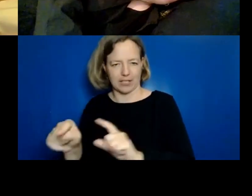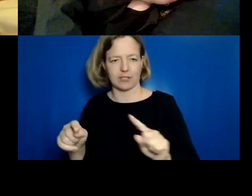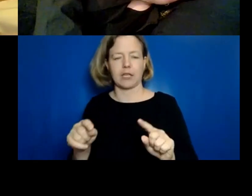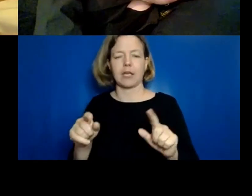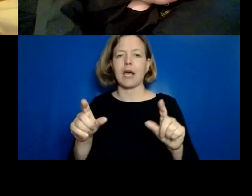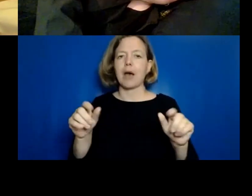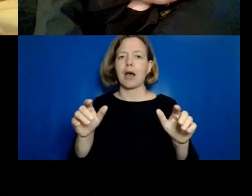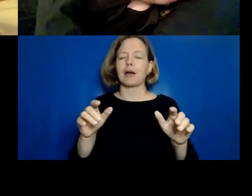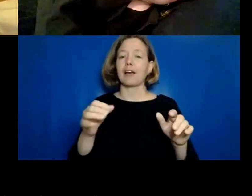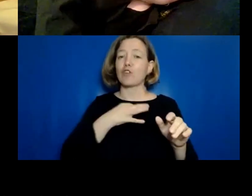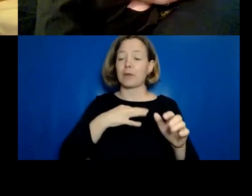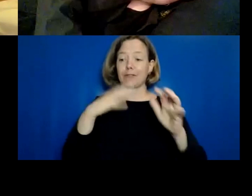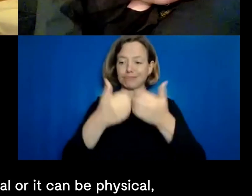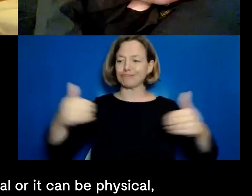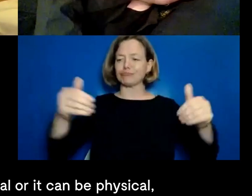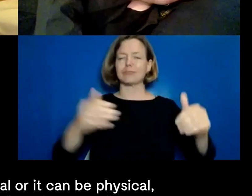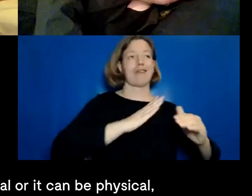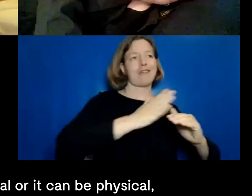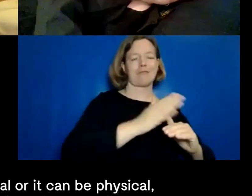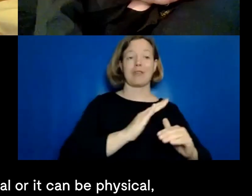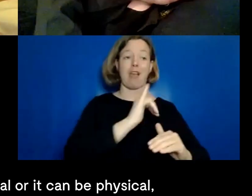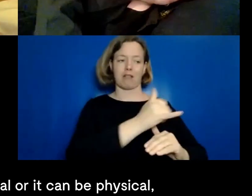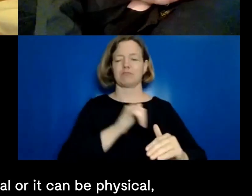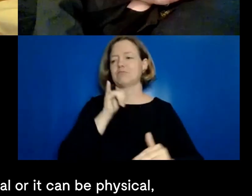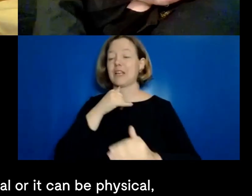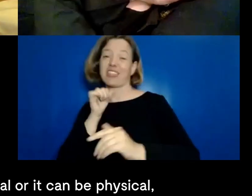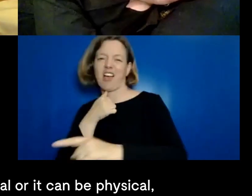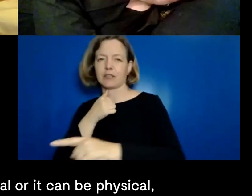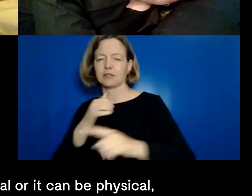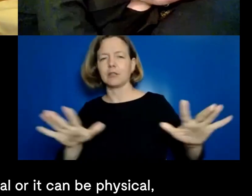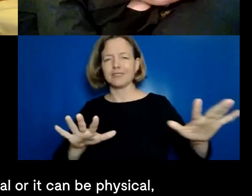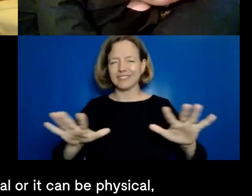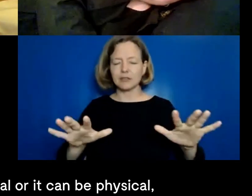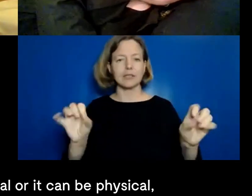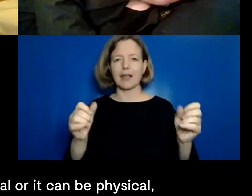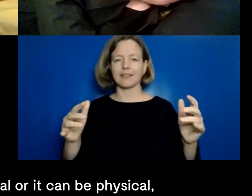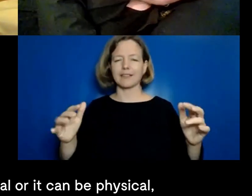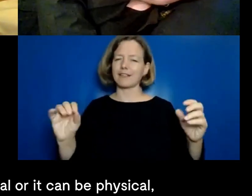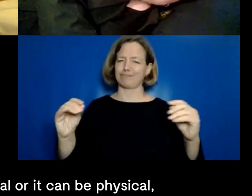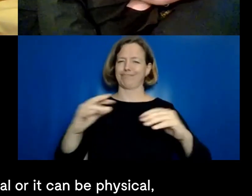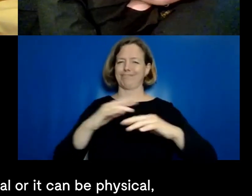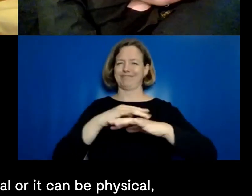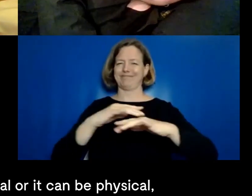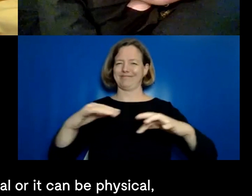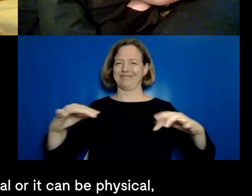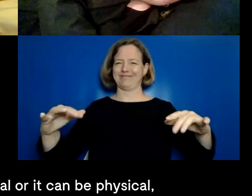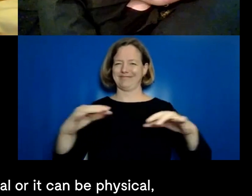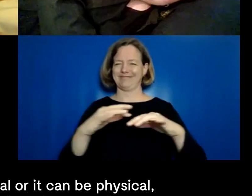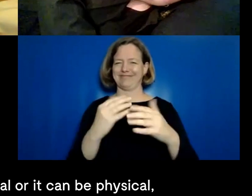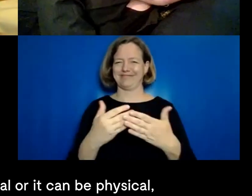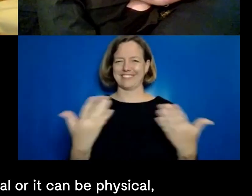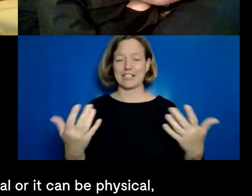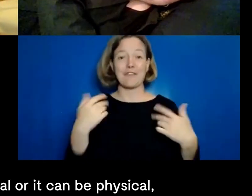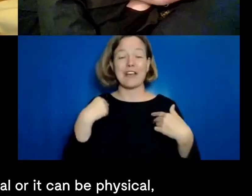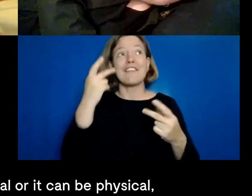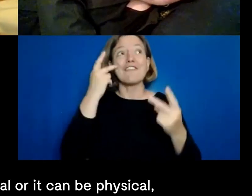one place that I go into. So it can be virtual, or it can be physical, it can